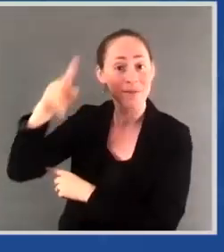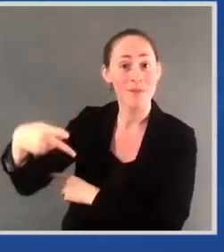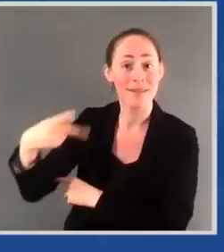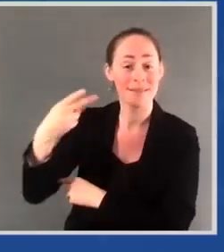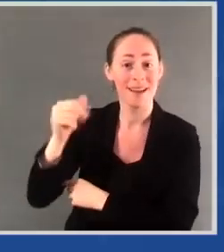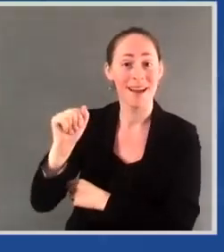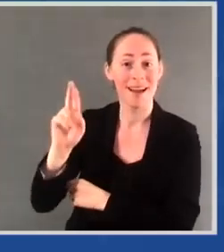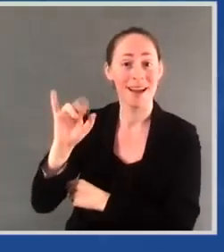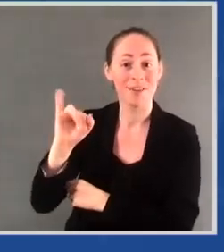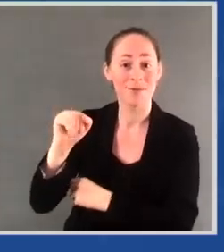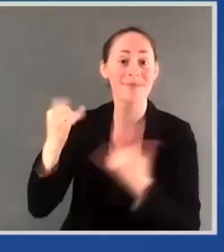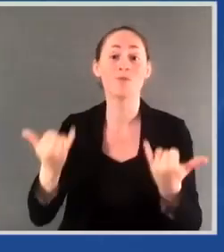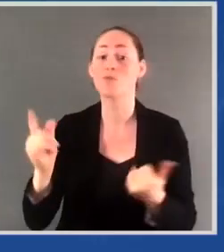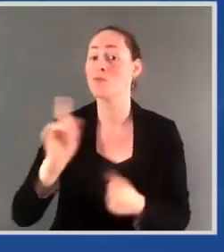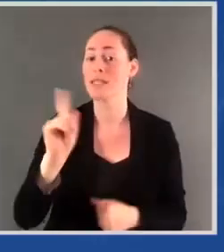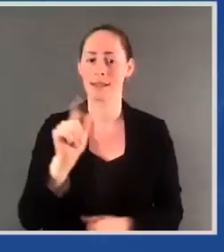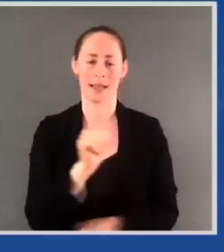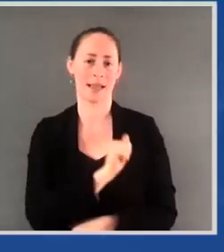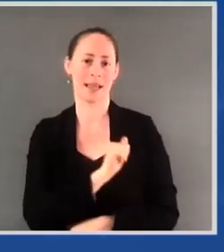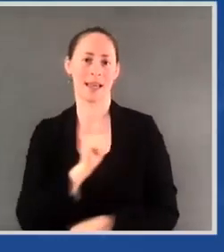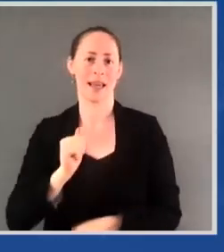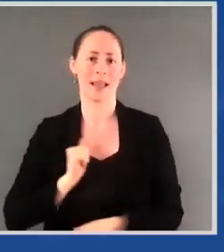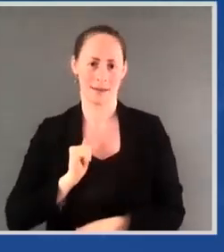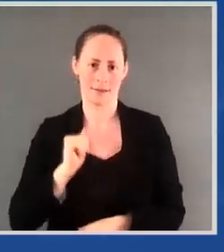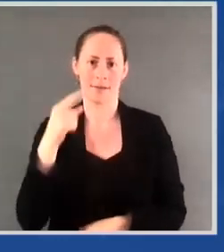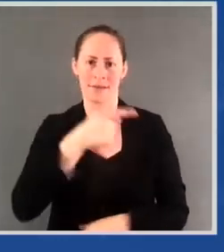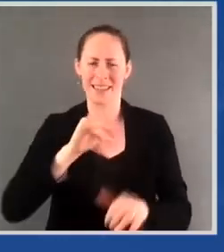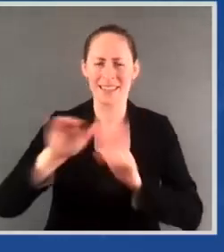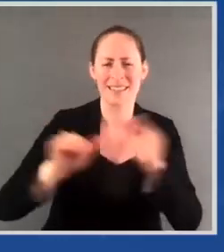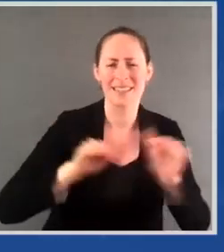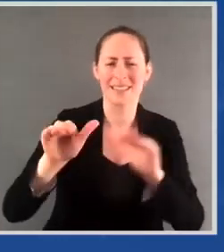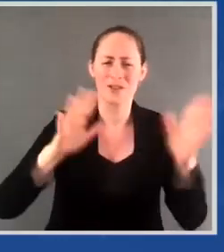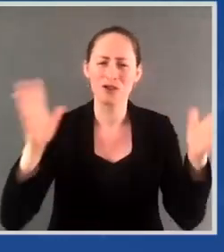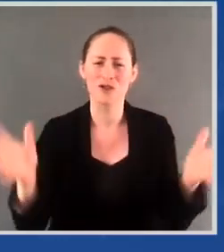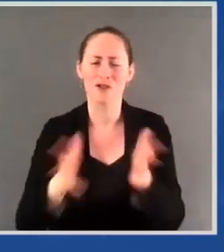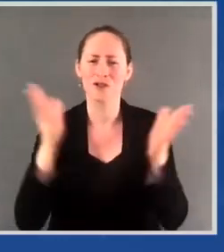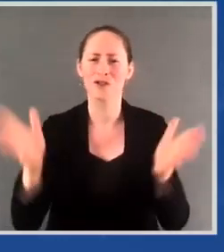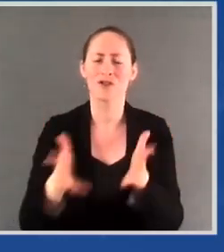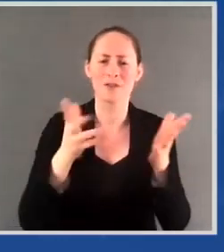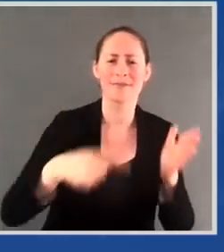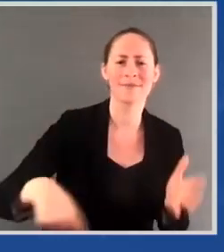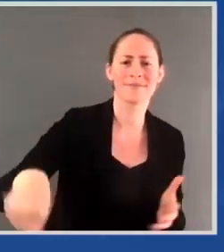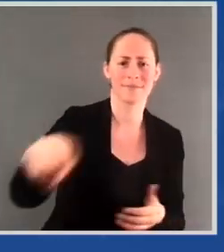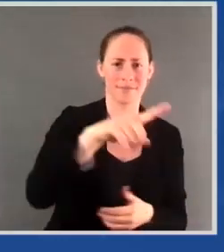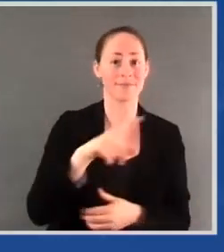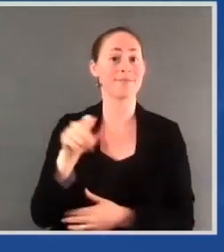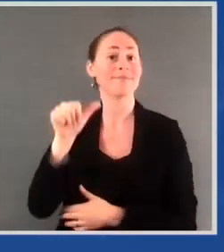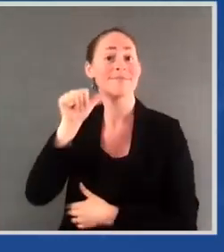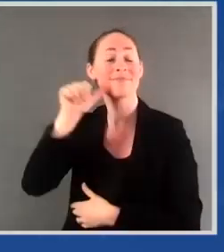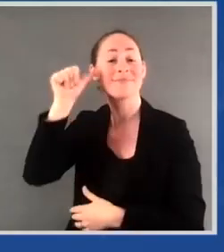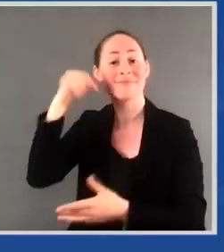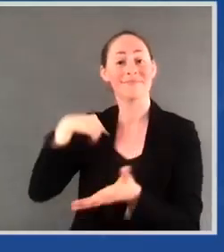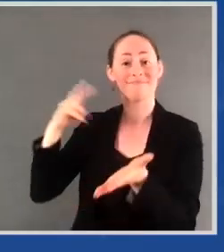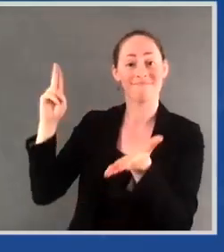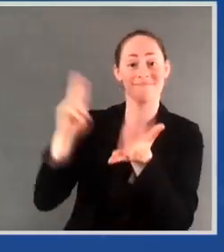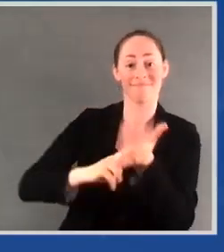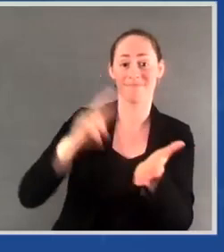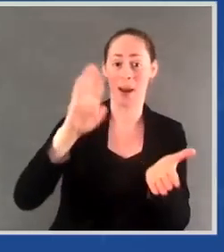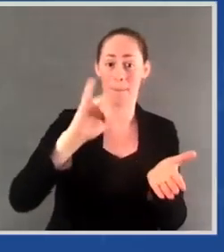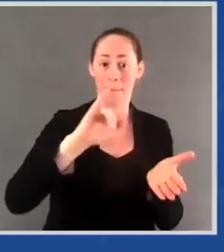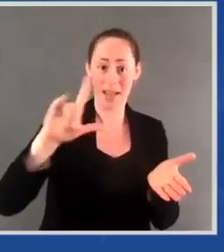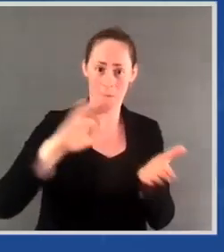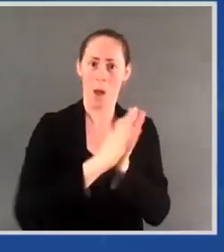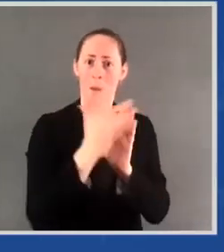the vaccinations. Yesterday, I signed a bill, into law, making Juneteenth